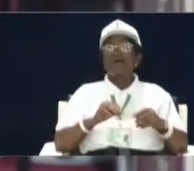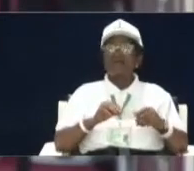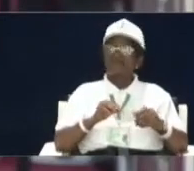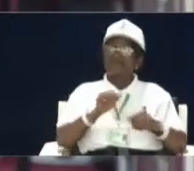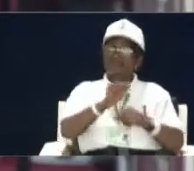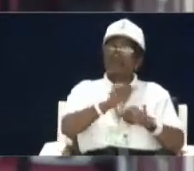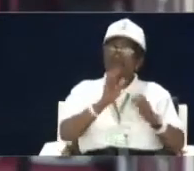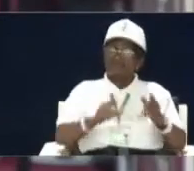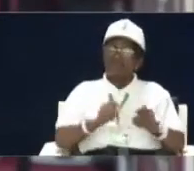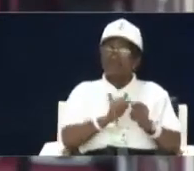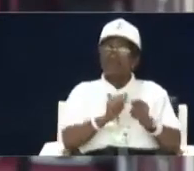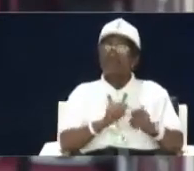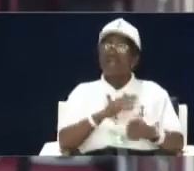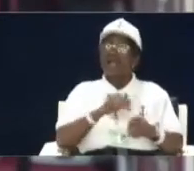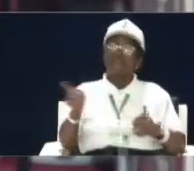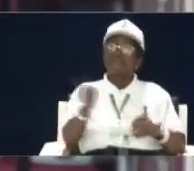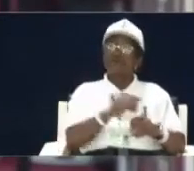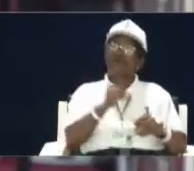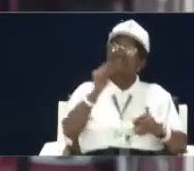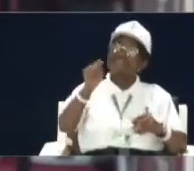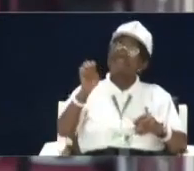for your co-tenants,